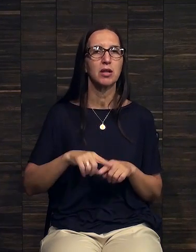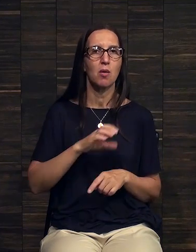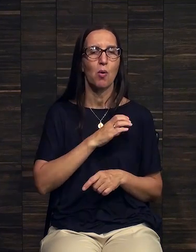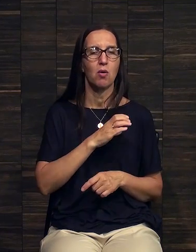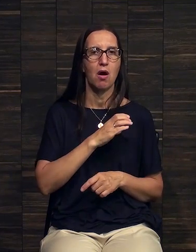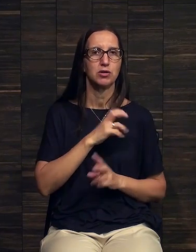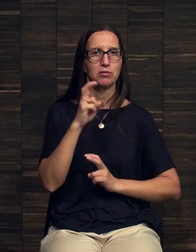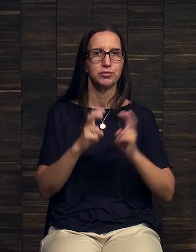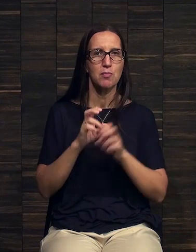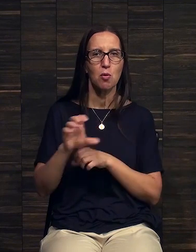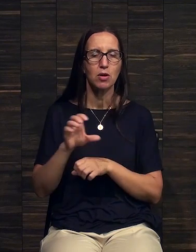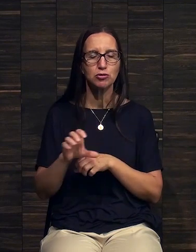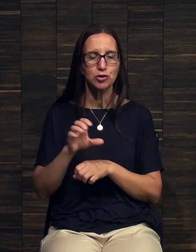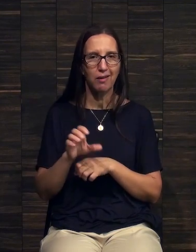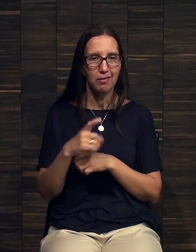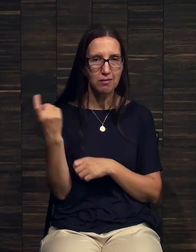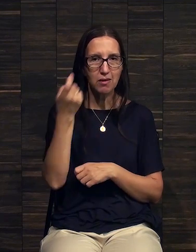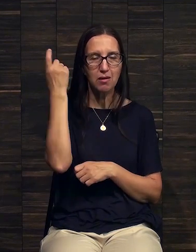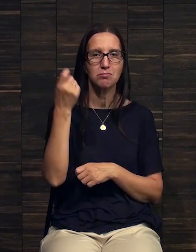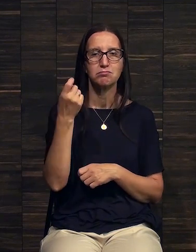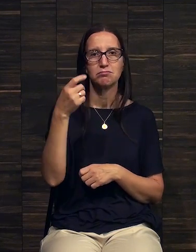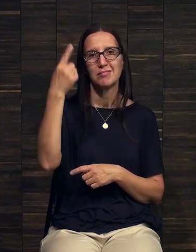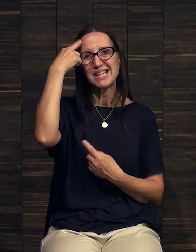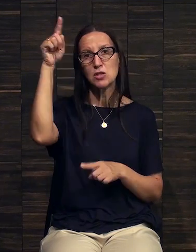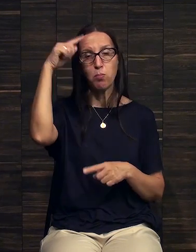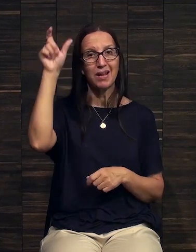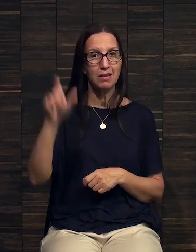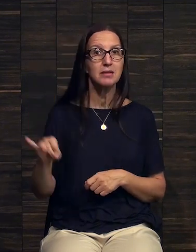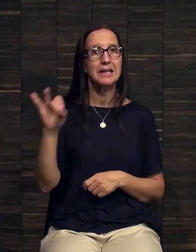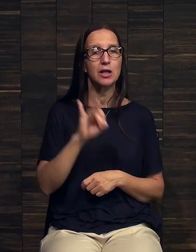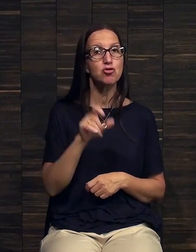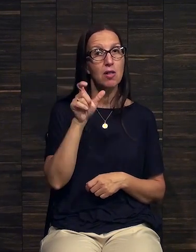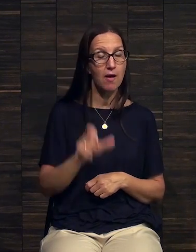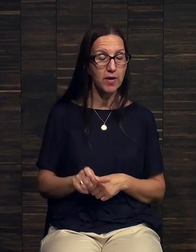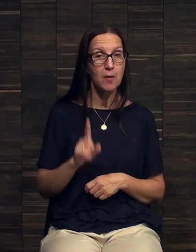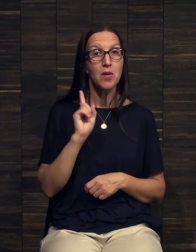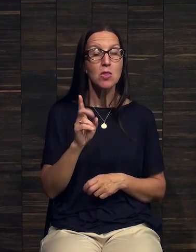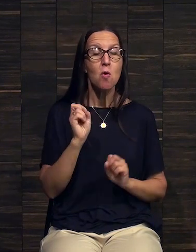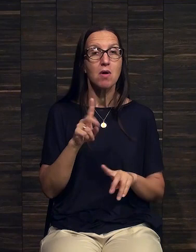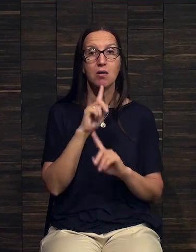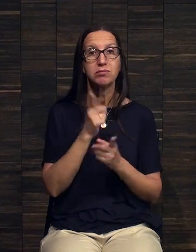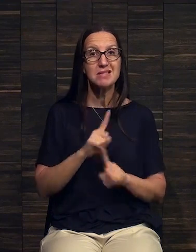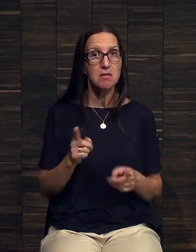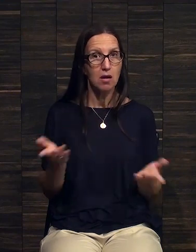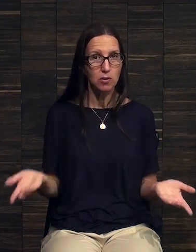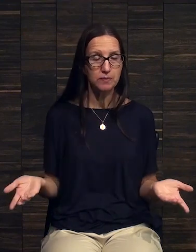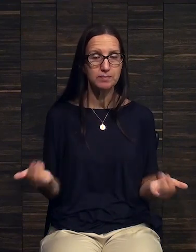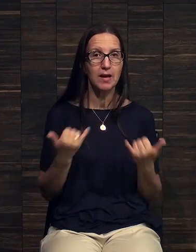the enemy, rich industrialist, genius, inventor, and human,